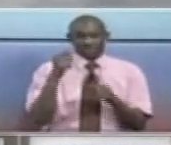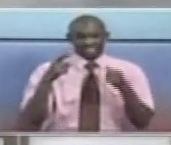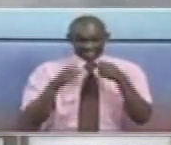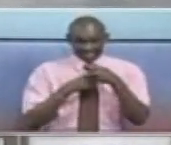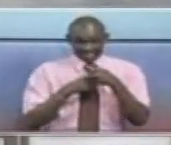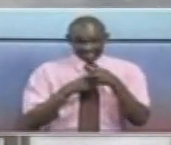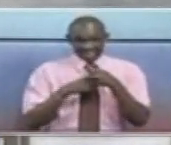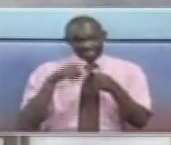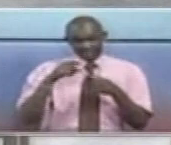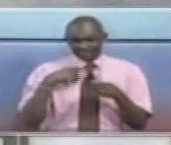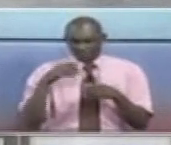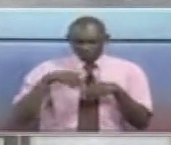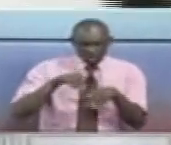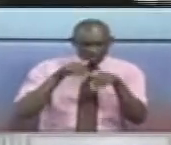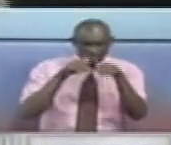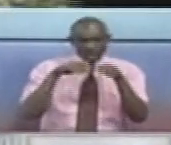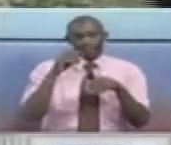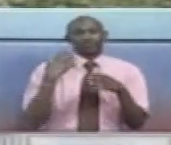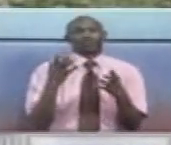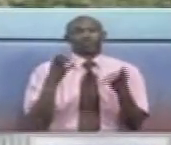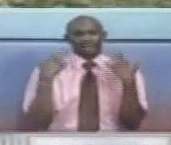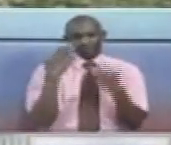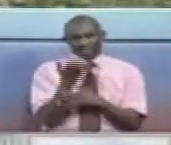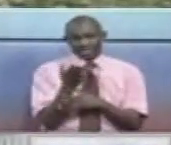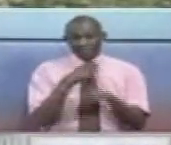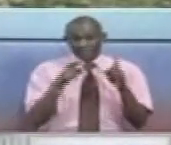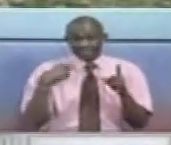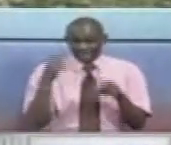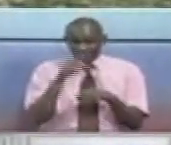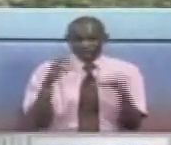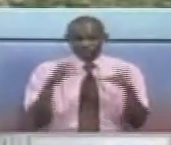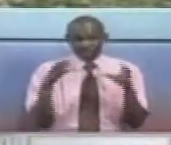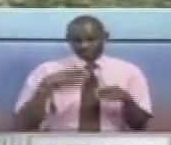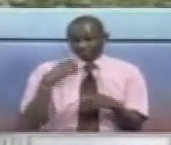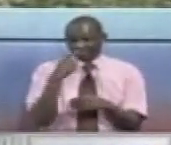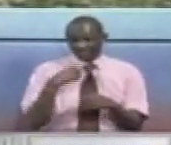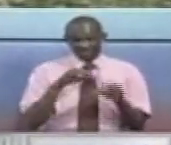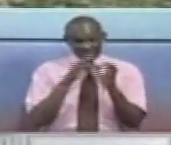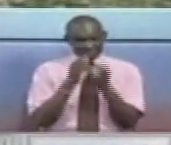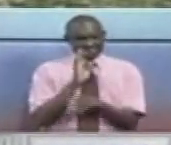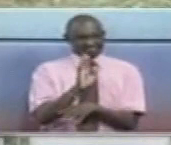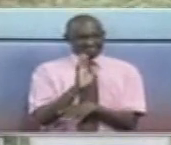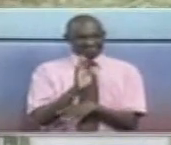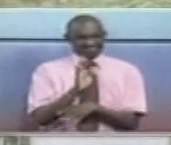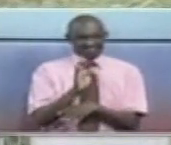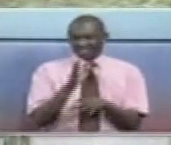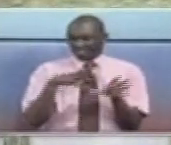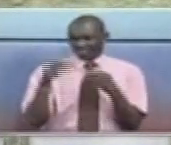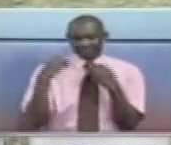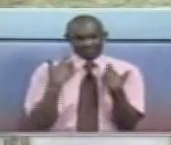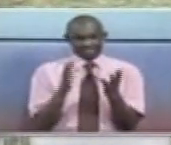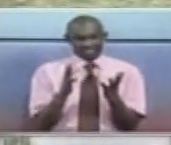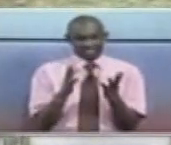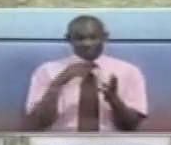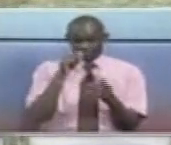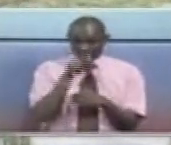workers traced her lineage to the town. Unfortunately, we were turned about by the community because they said the family died out. That's what we